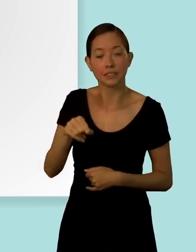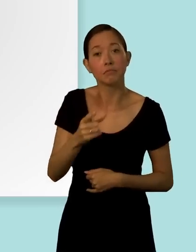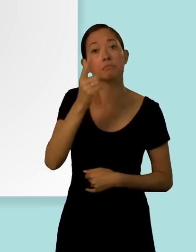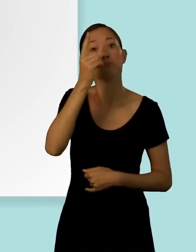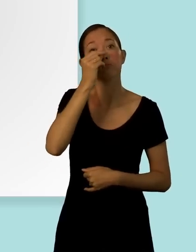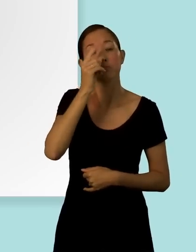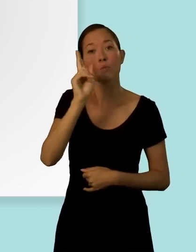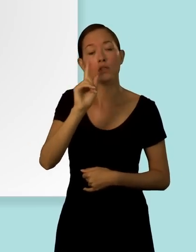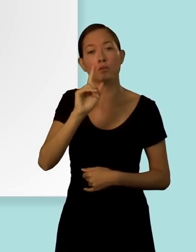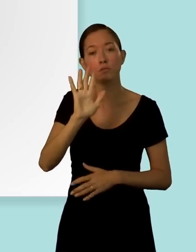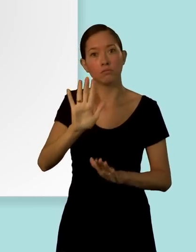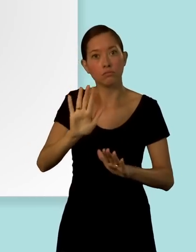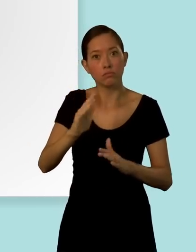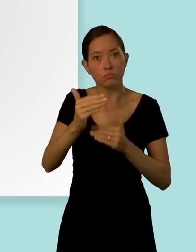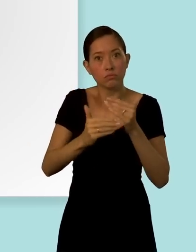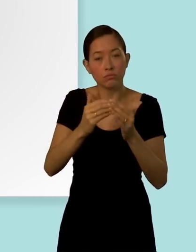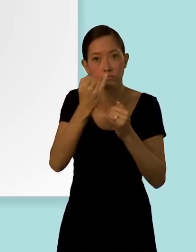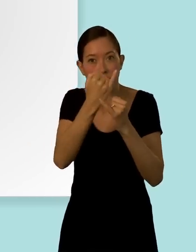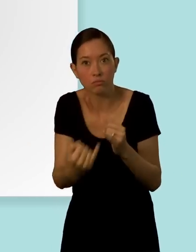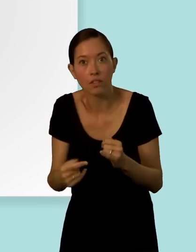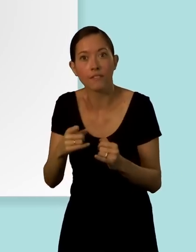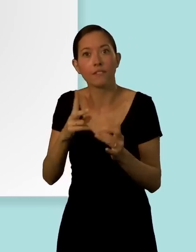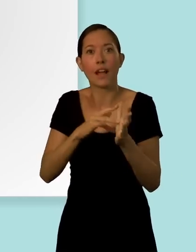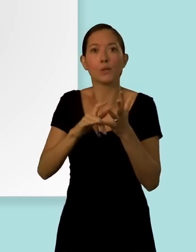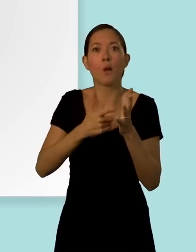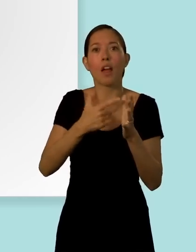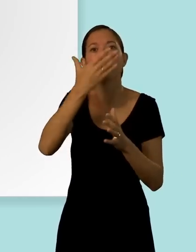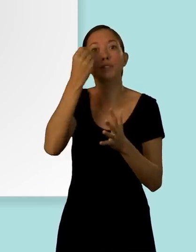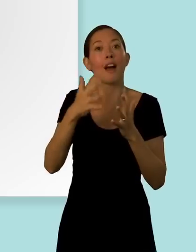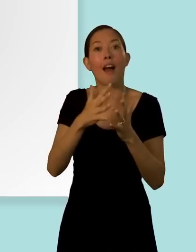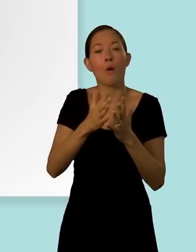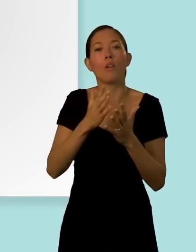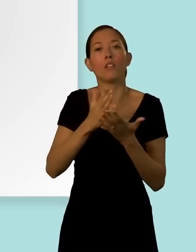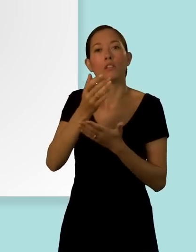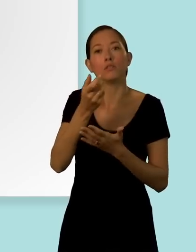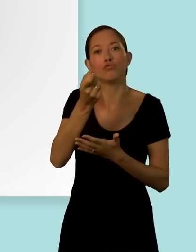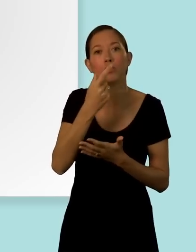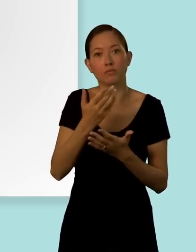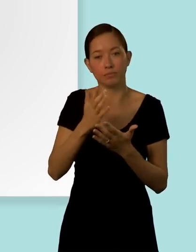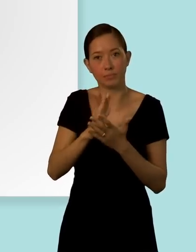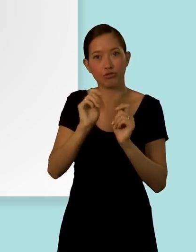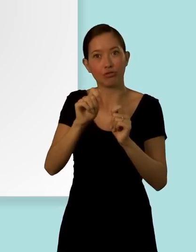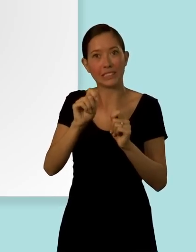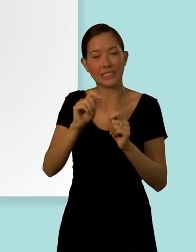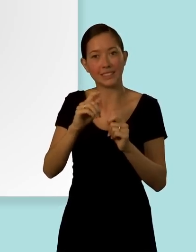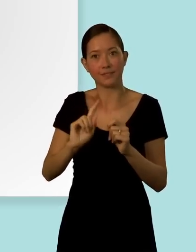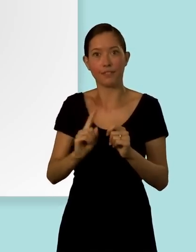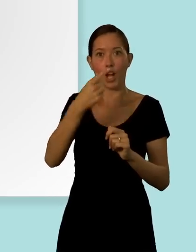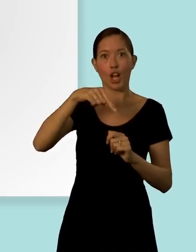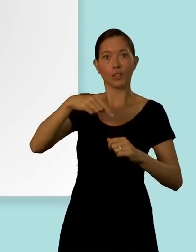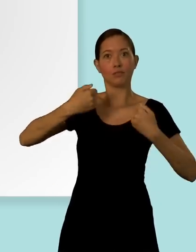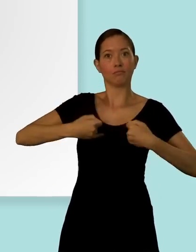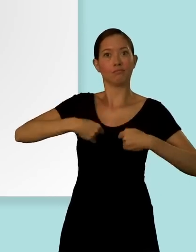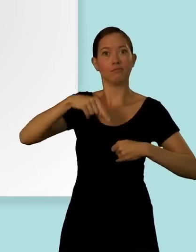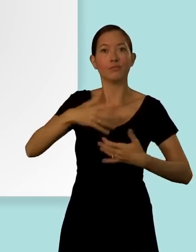the progression of vascular dementia by taking drugs that treat the underlying conditions. So the GP will often